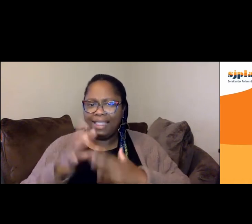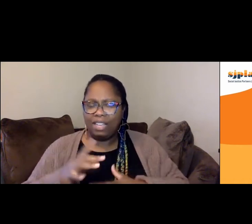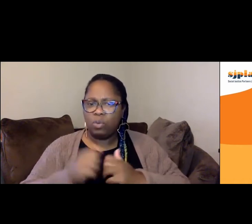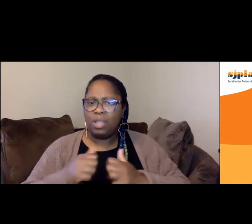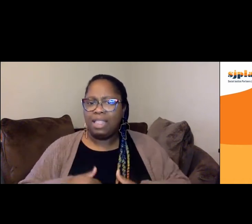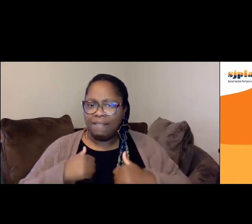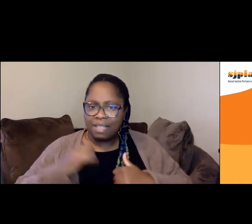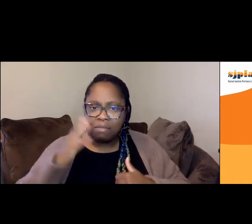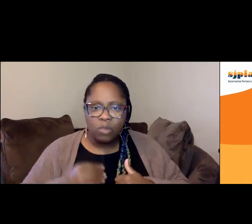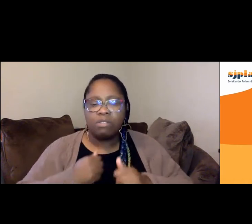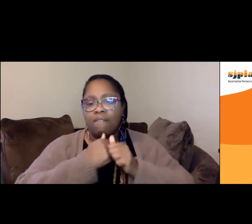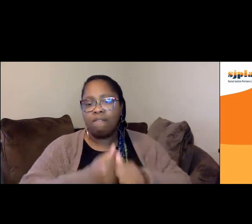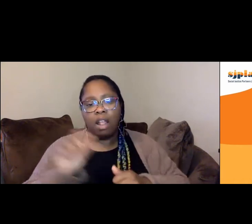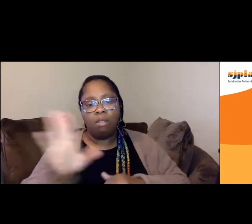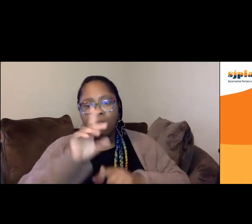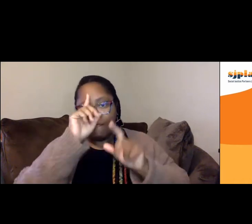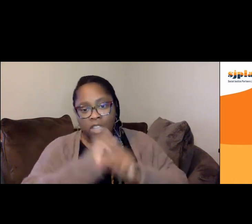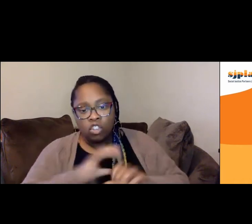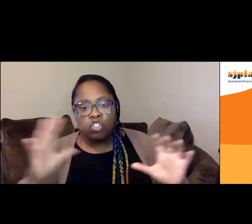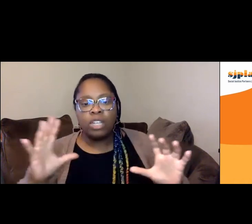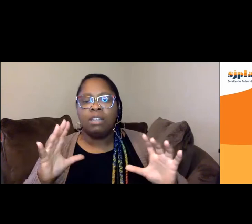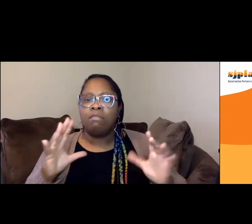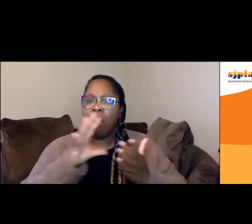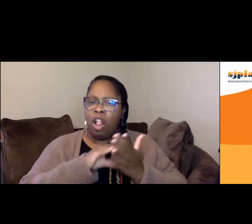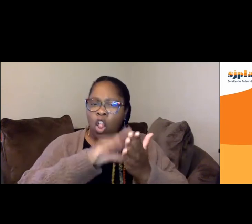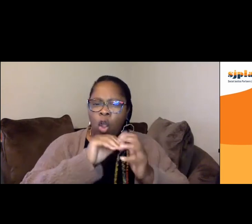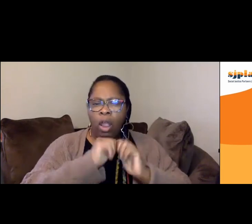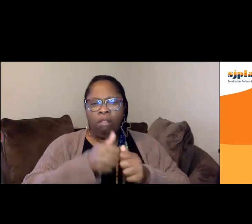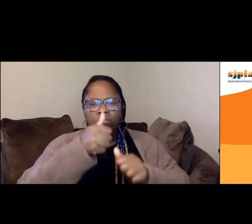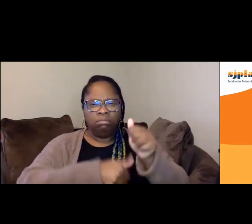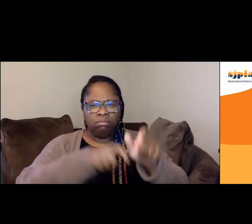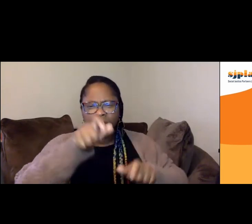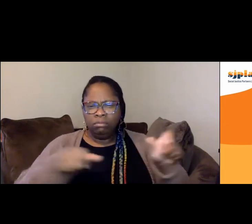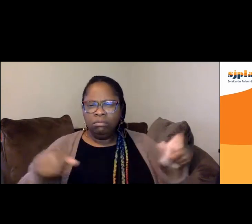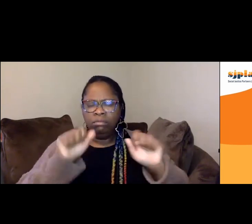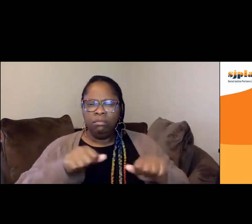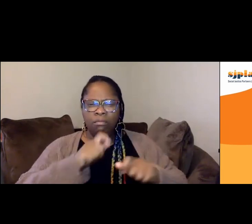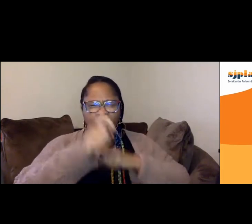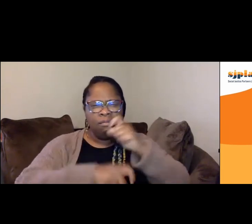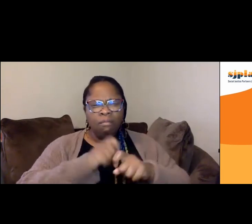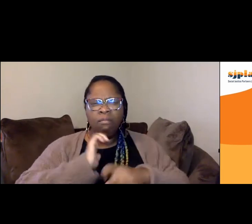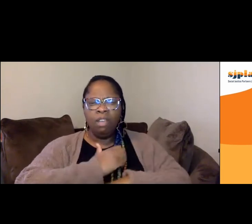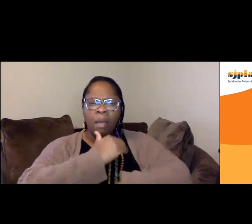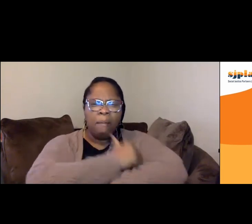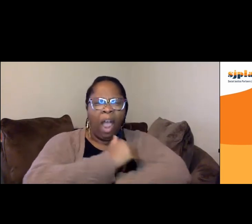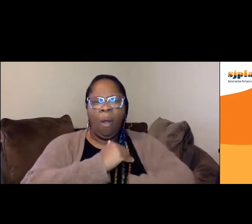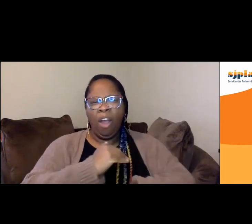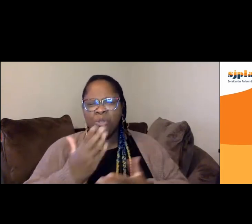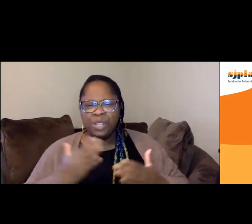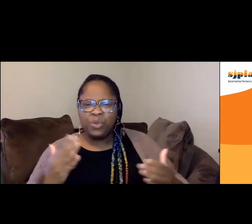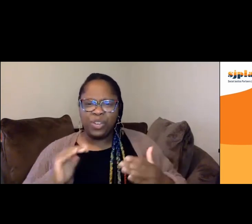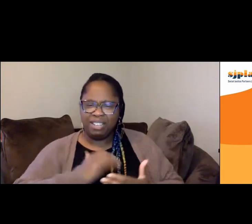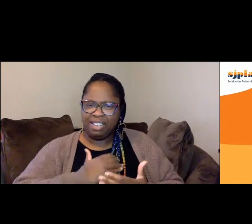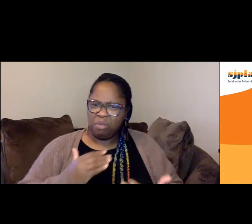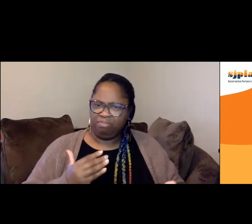addressing. We follow their visions, and we learn along the way how each of us can contribute our power, our resources, and our